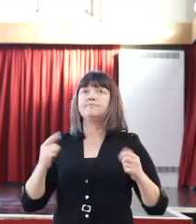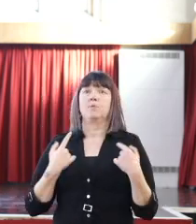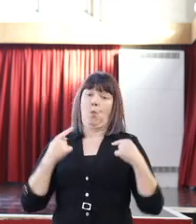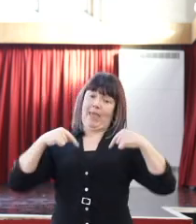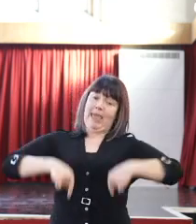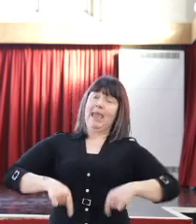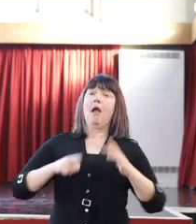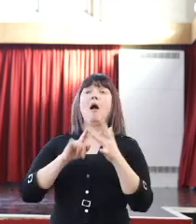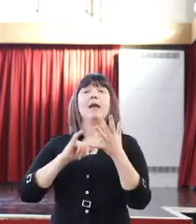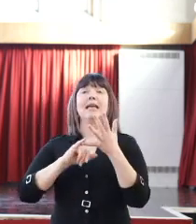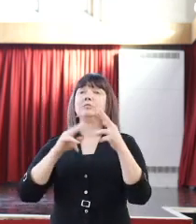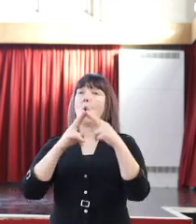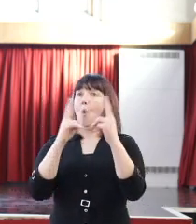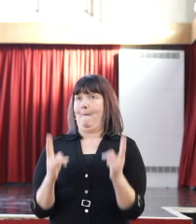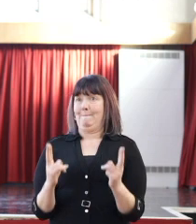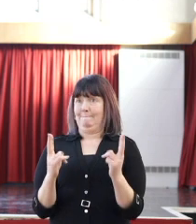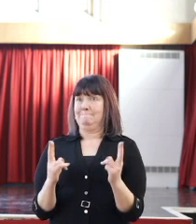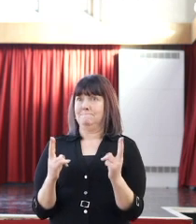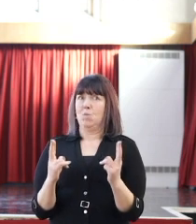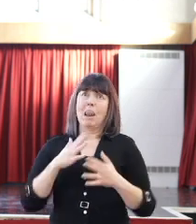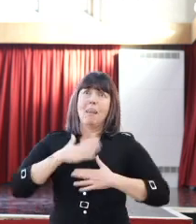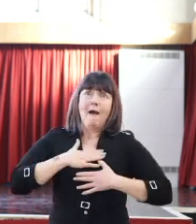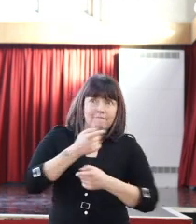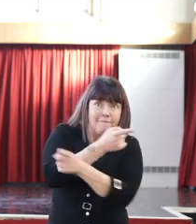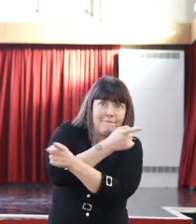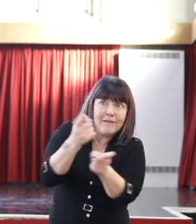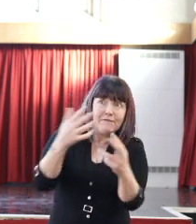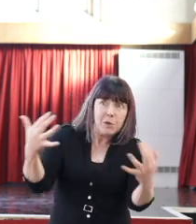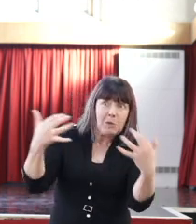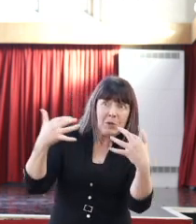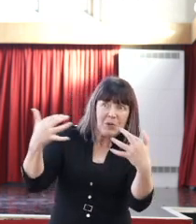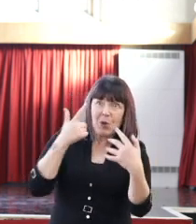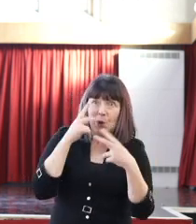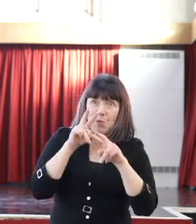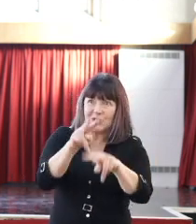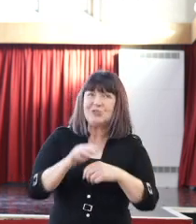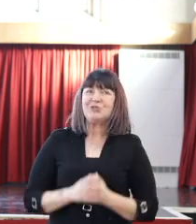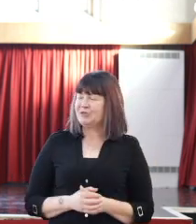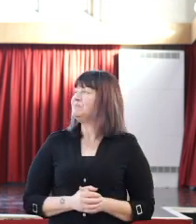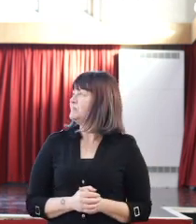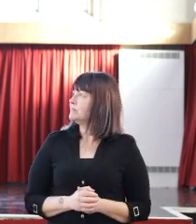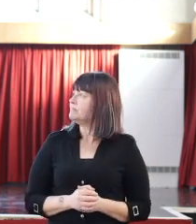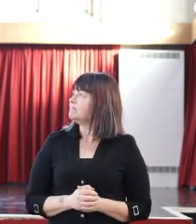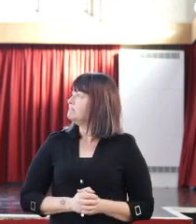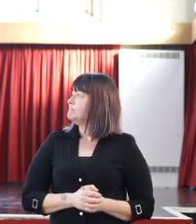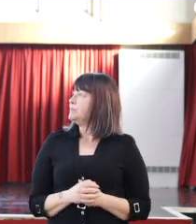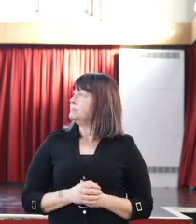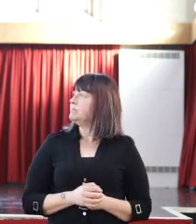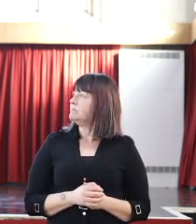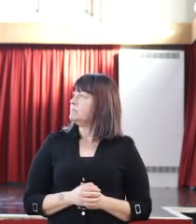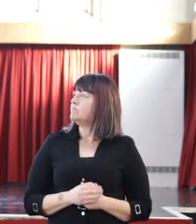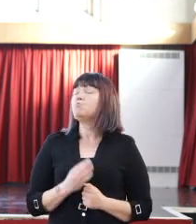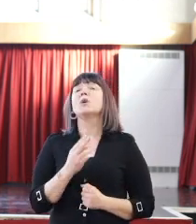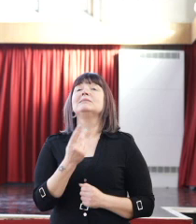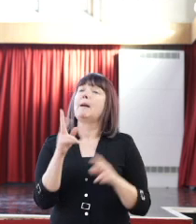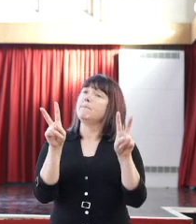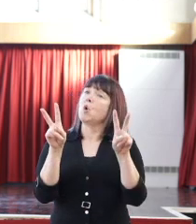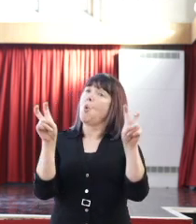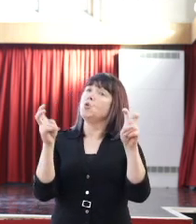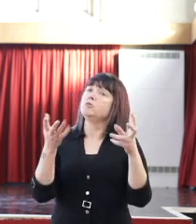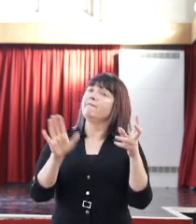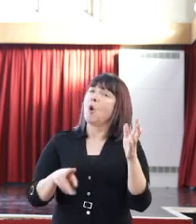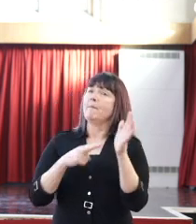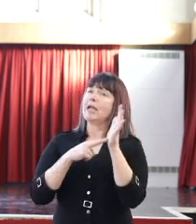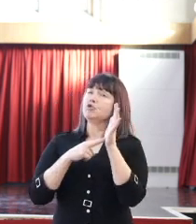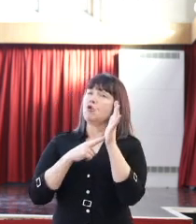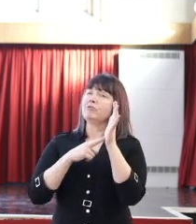Home, and they would really love you to come and see it. And the piece includes some quotes from the Norwich-based artist